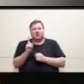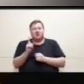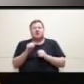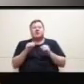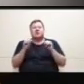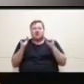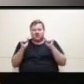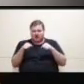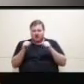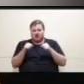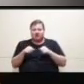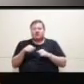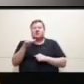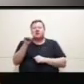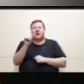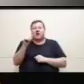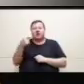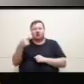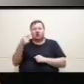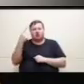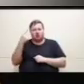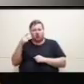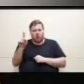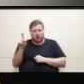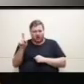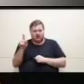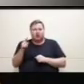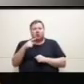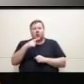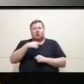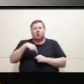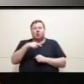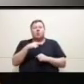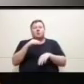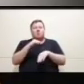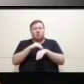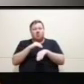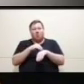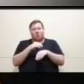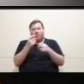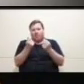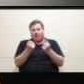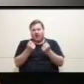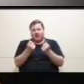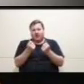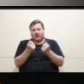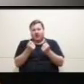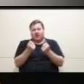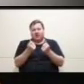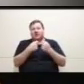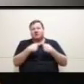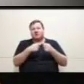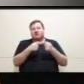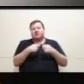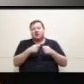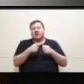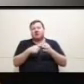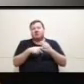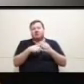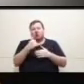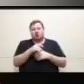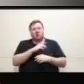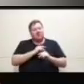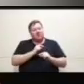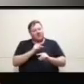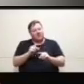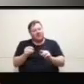the Auditor General is correct. We had more money and we spent on the project that we wanted to fast track.